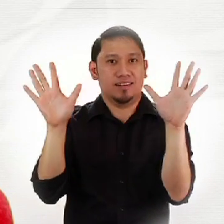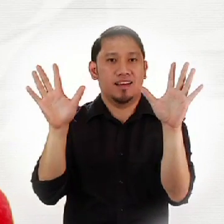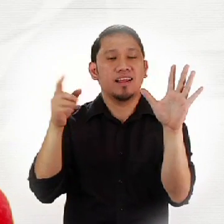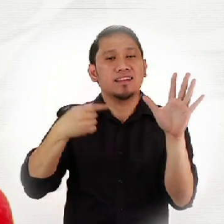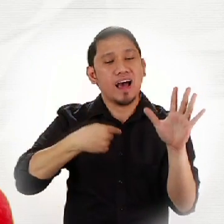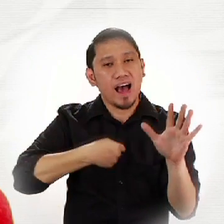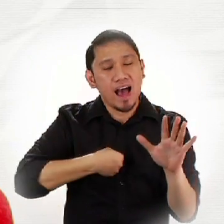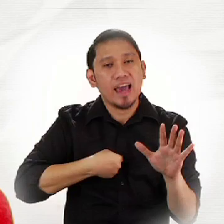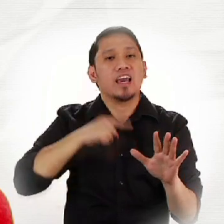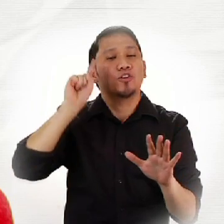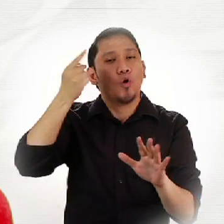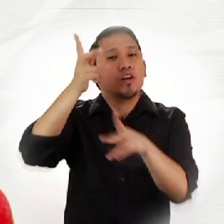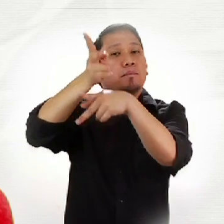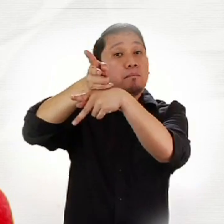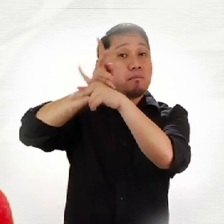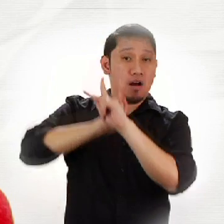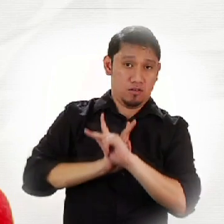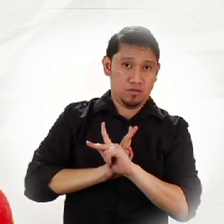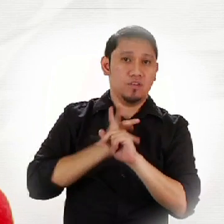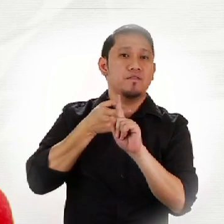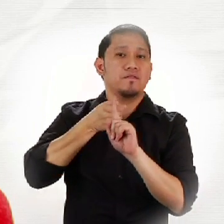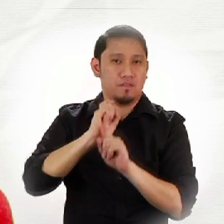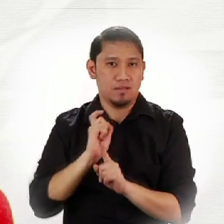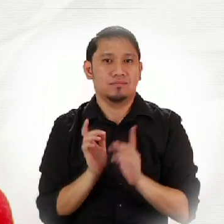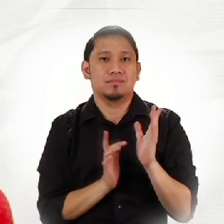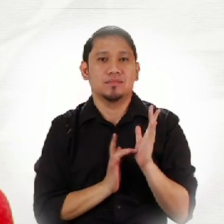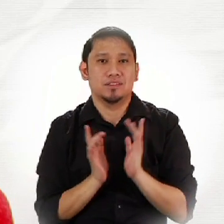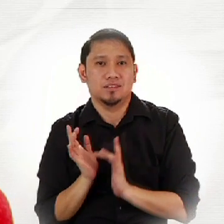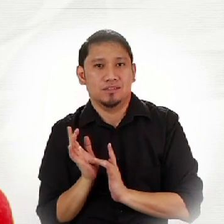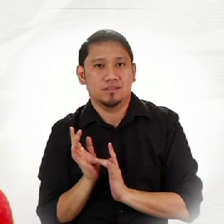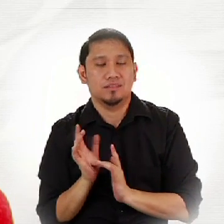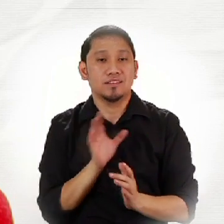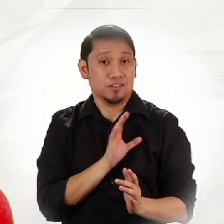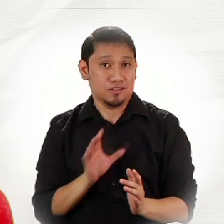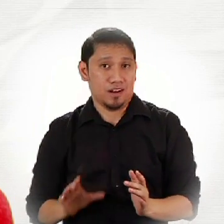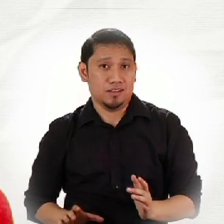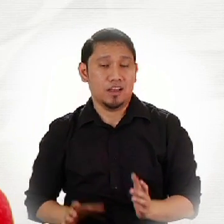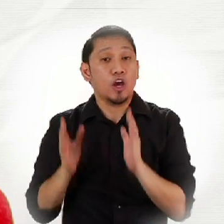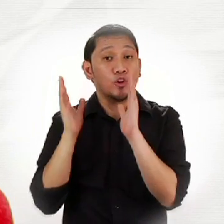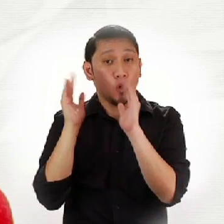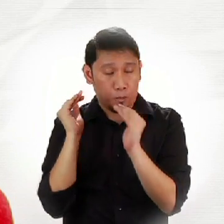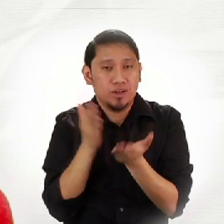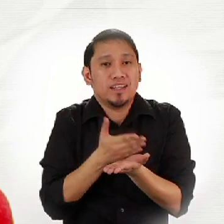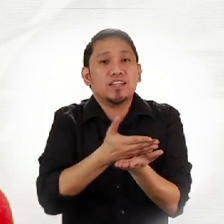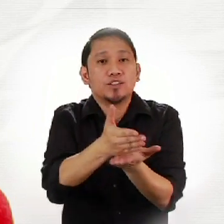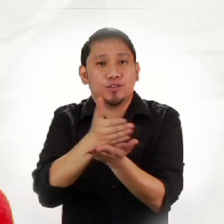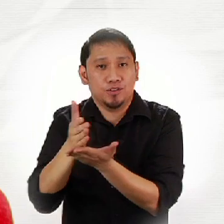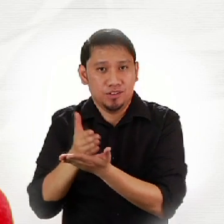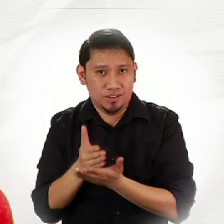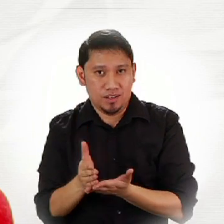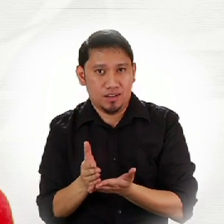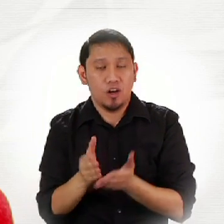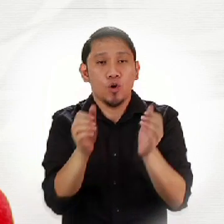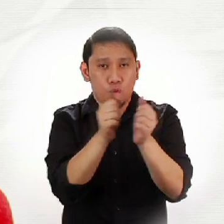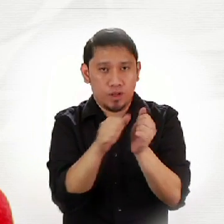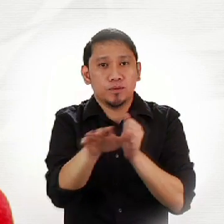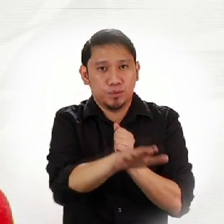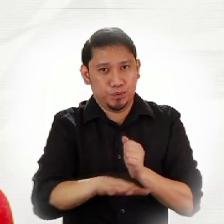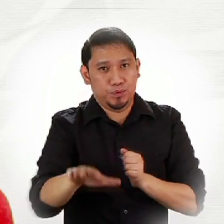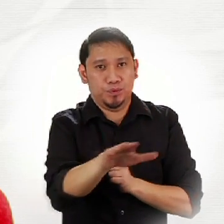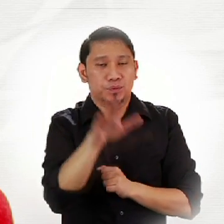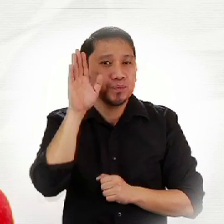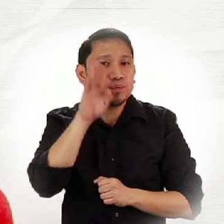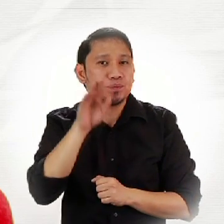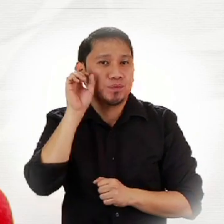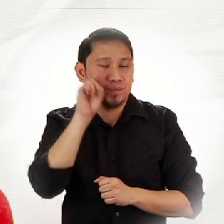I would only borrow from Christ and hopefully share with our brothers and